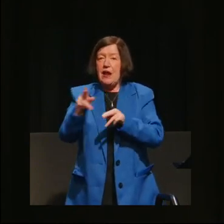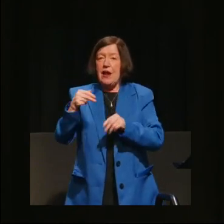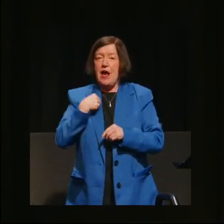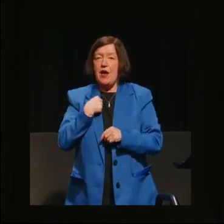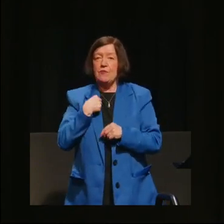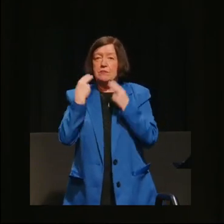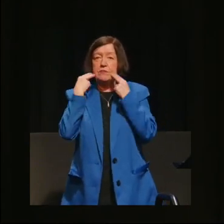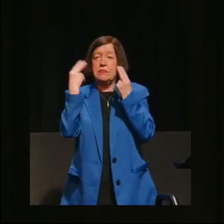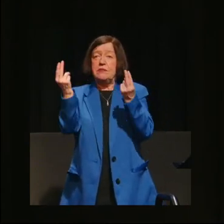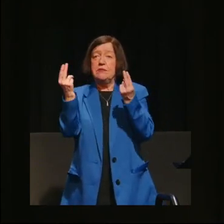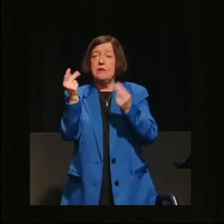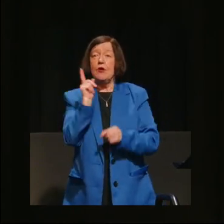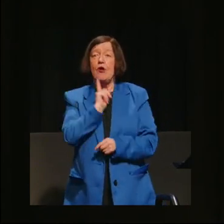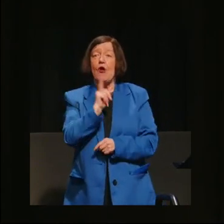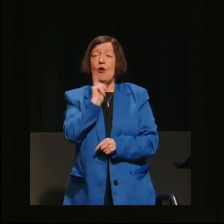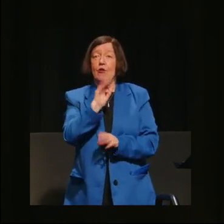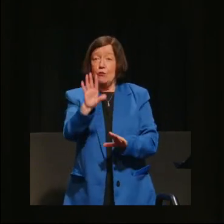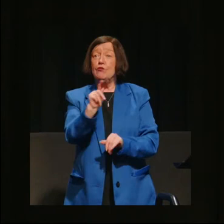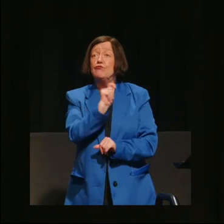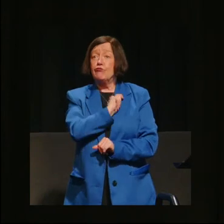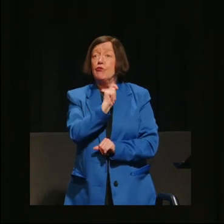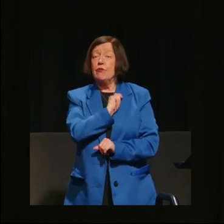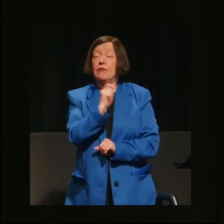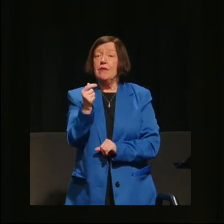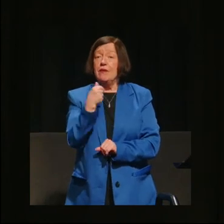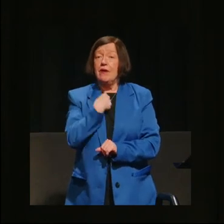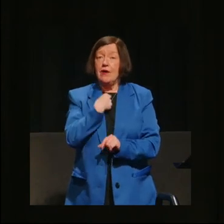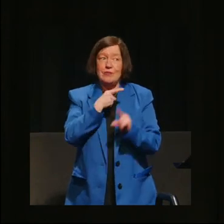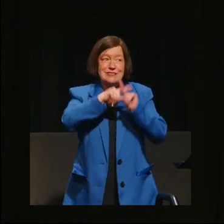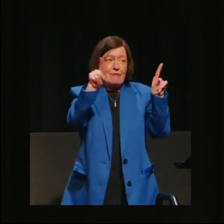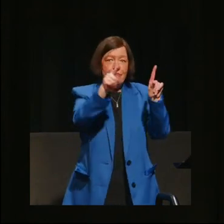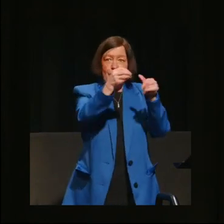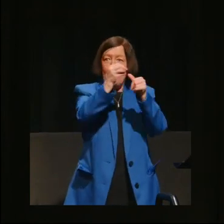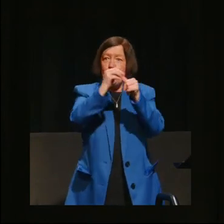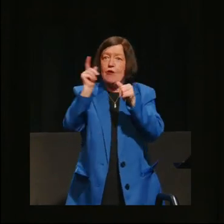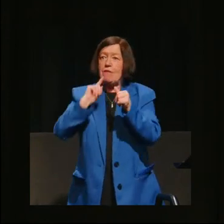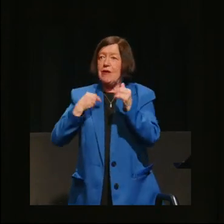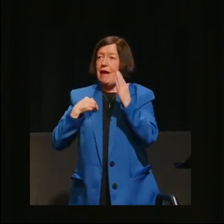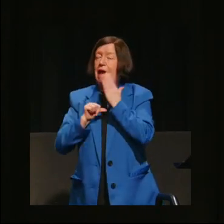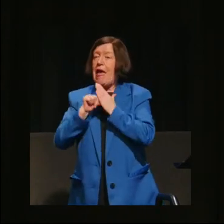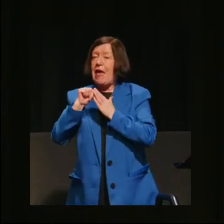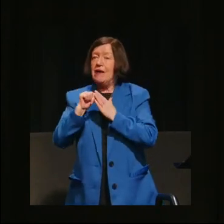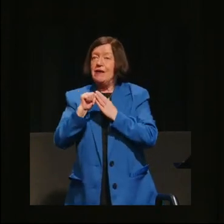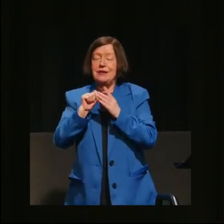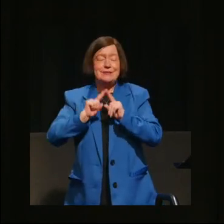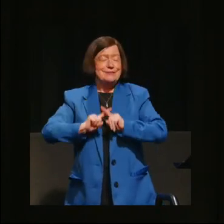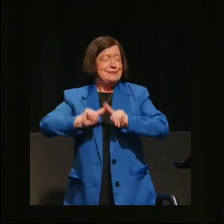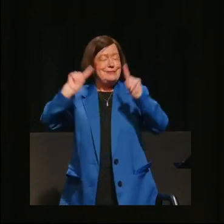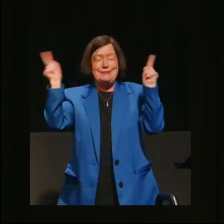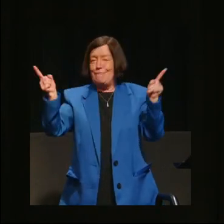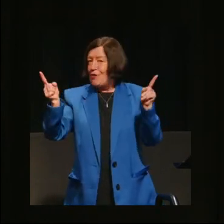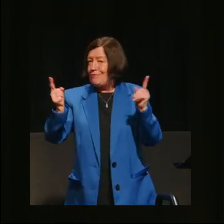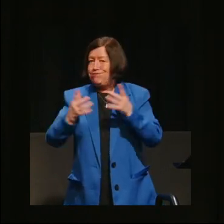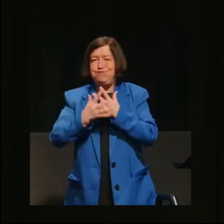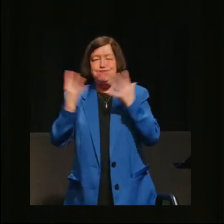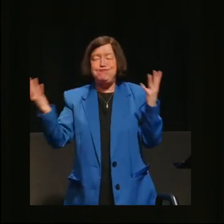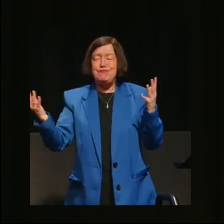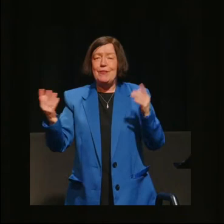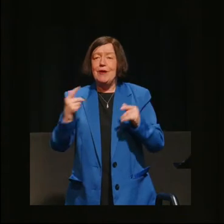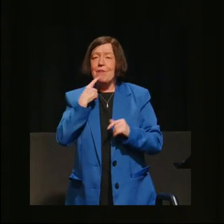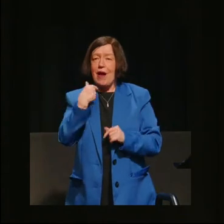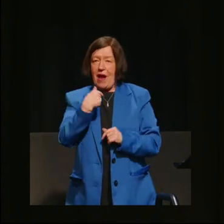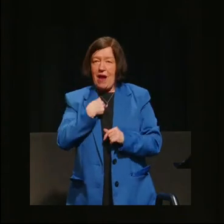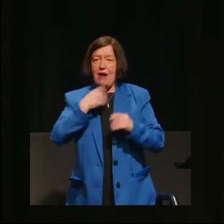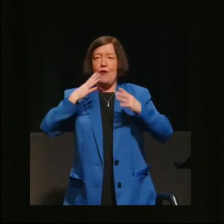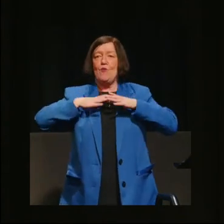an ordinary girl. True, I was different from other girls my age, very different in many ways, but I